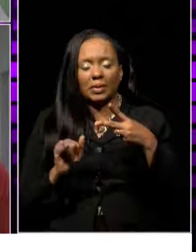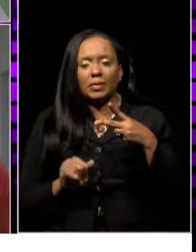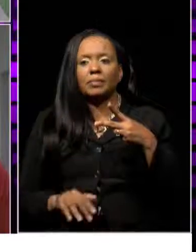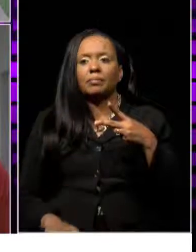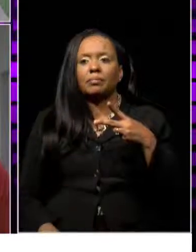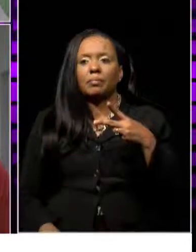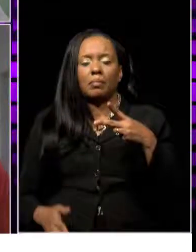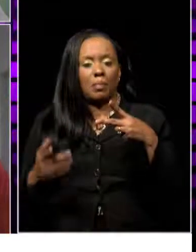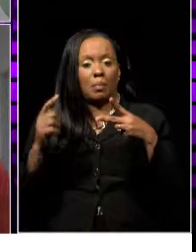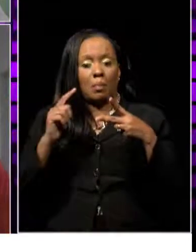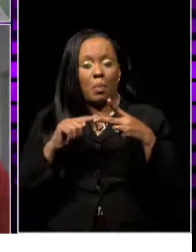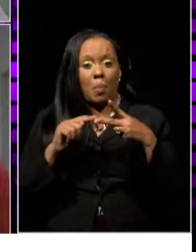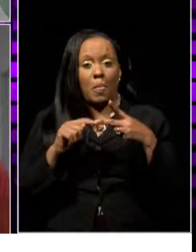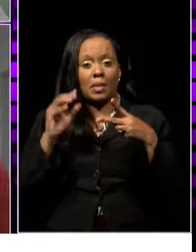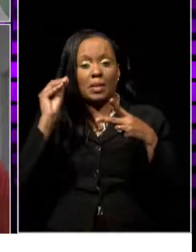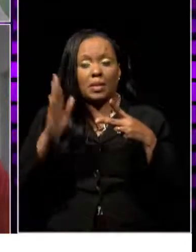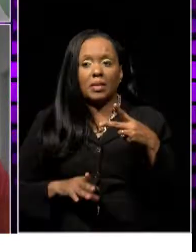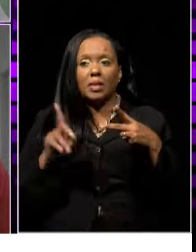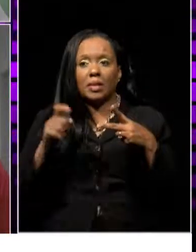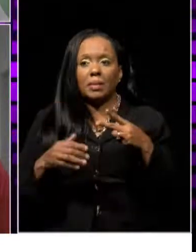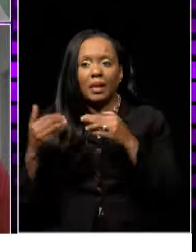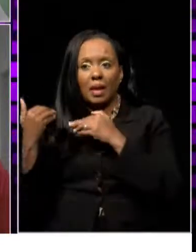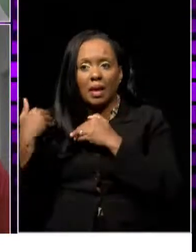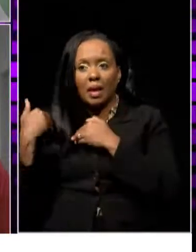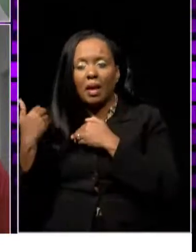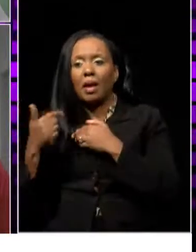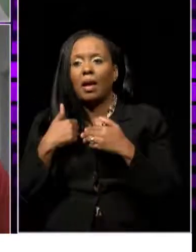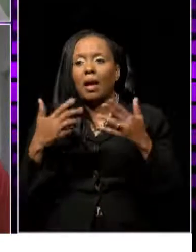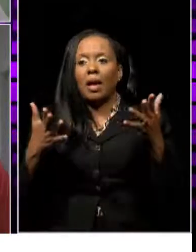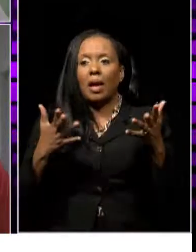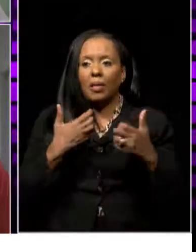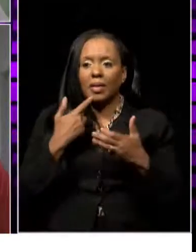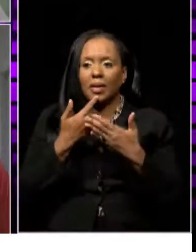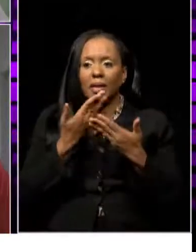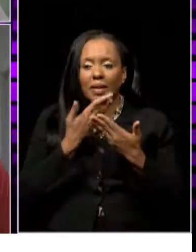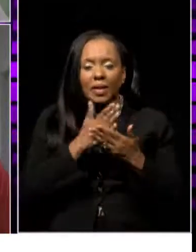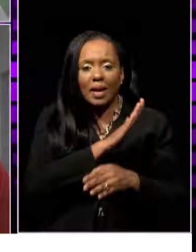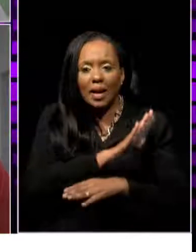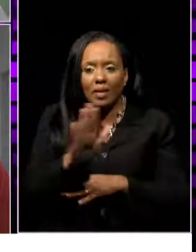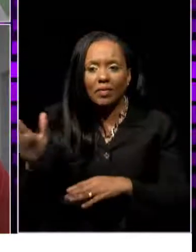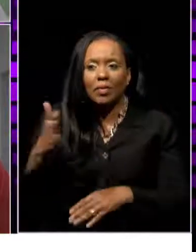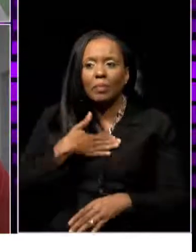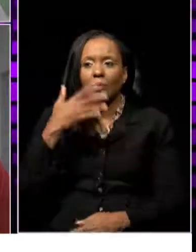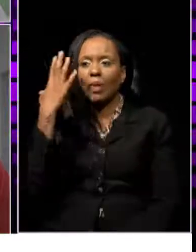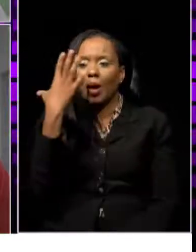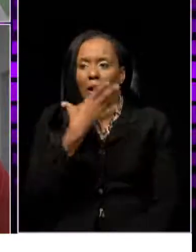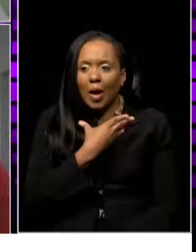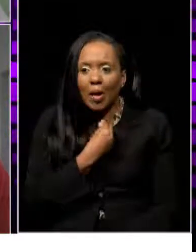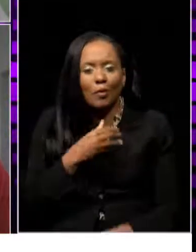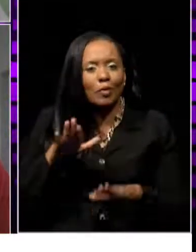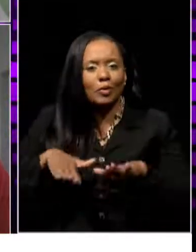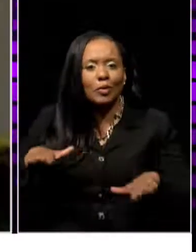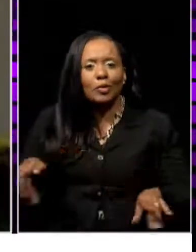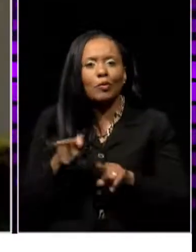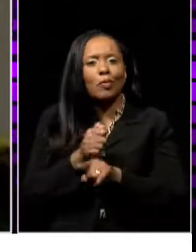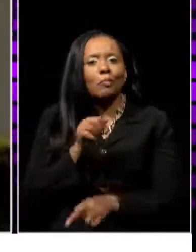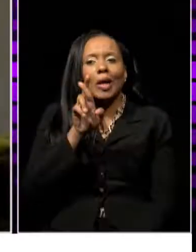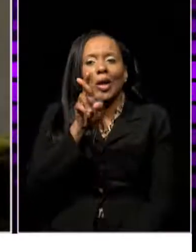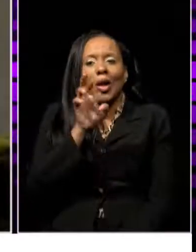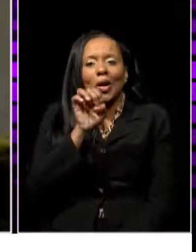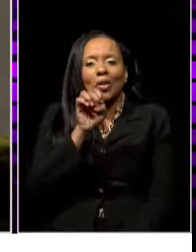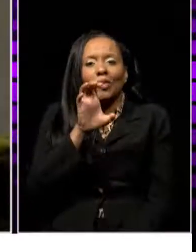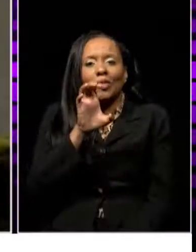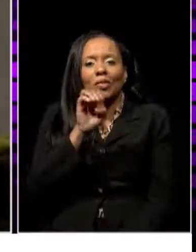my parents, and I want to say good afternoon to my beautiful darlings every reception here. Just have to say that.